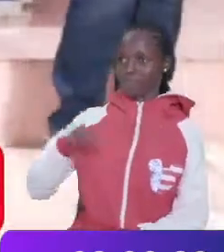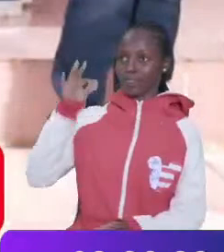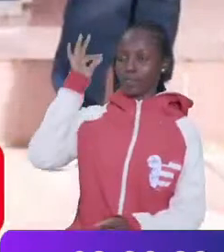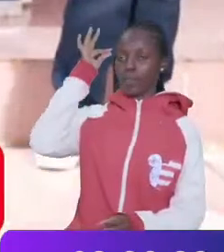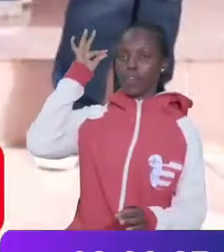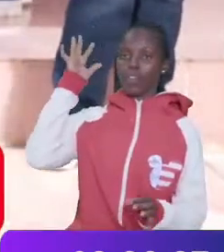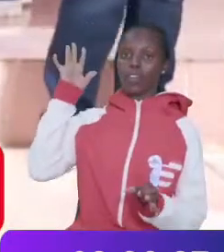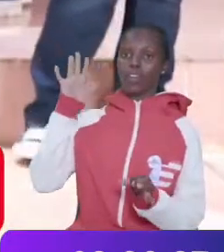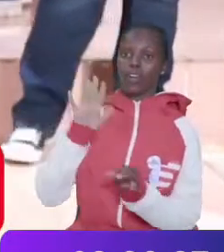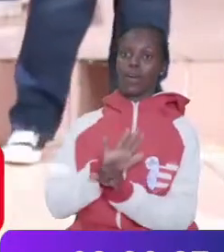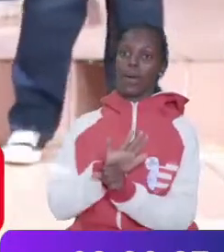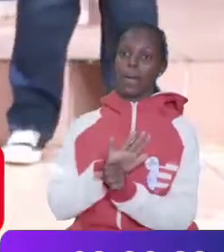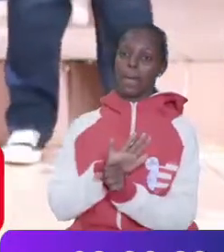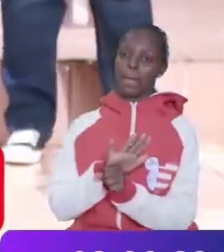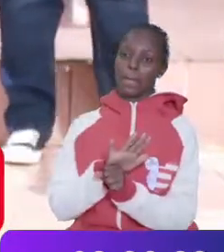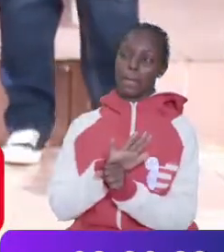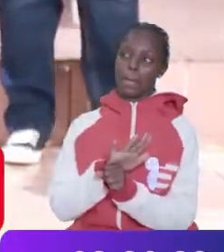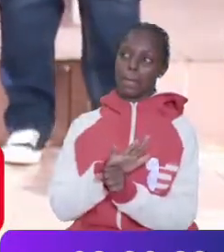mwaminifu